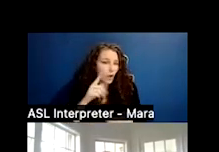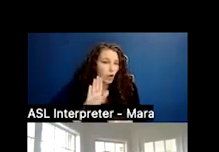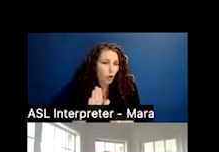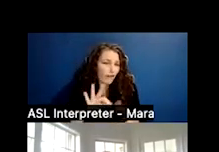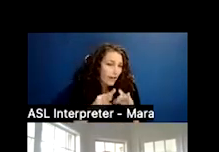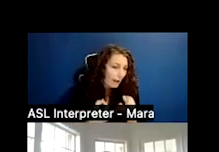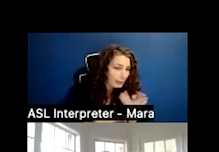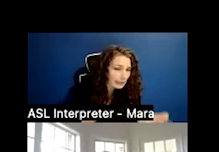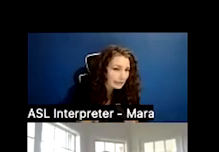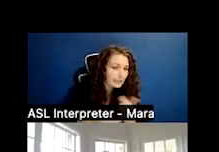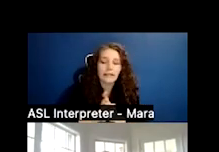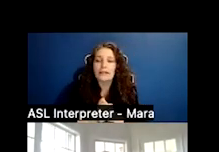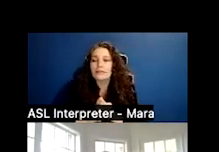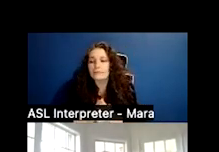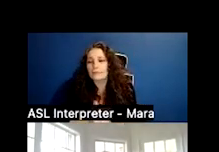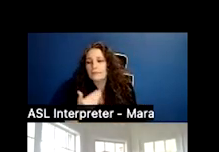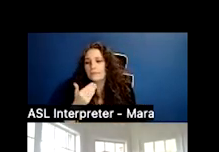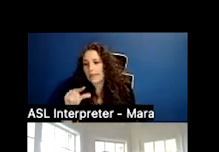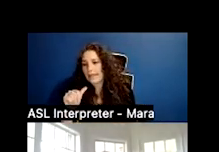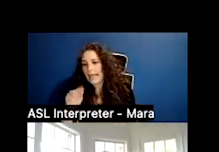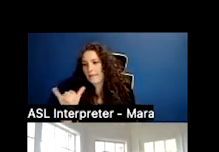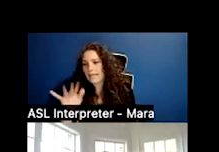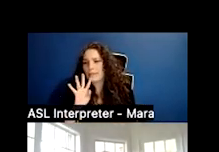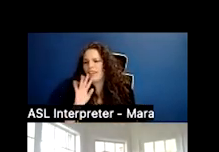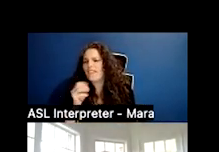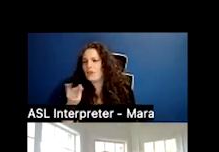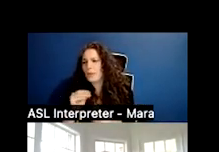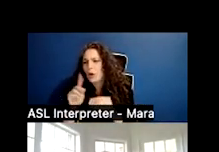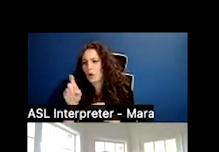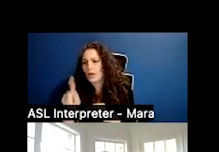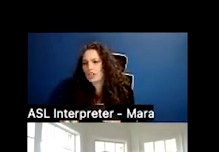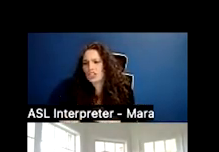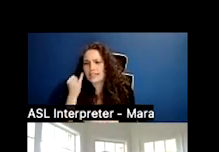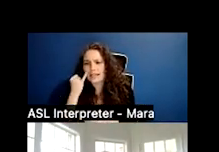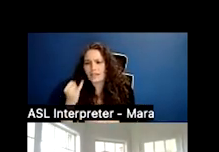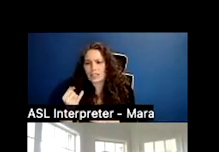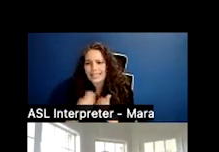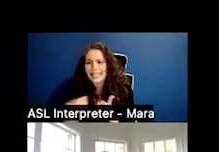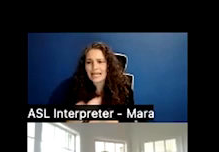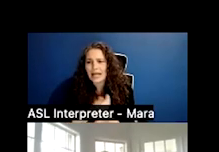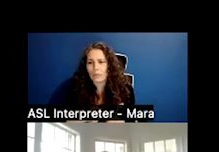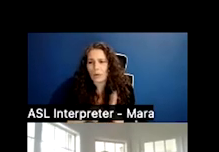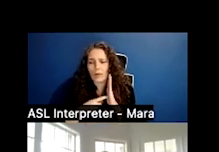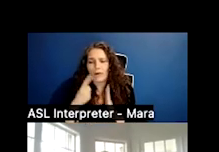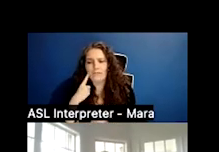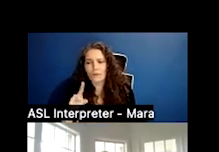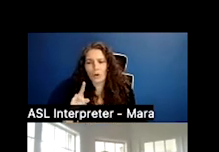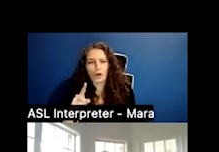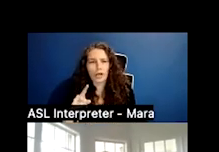Thank you. There's just a couple more questions. One is if there is a an income requirement for the earthquake brace and bolt